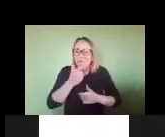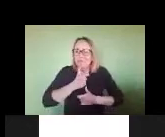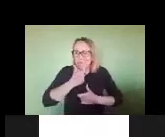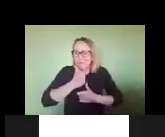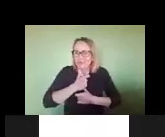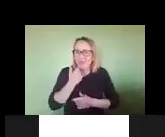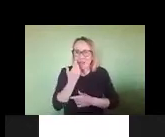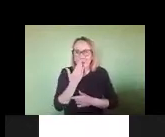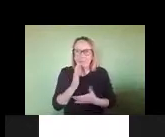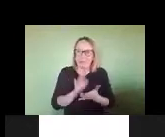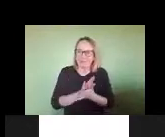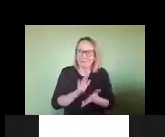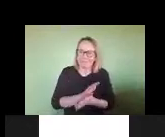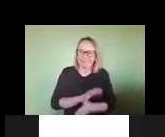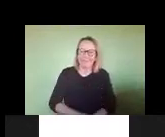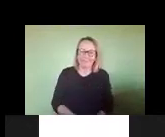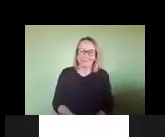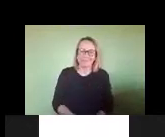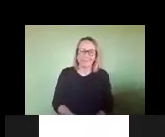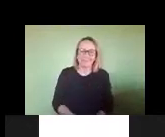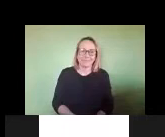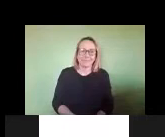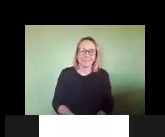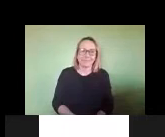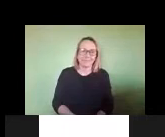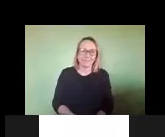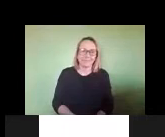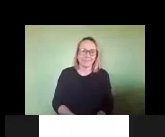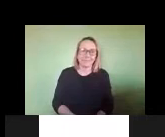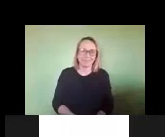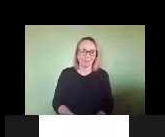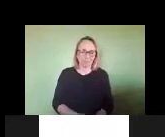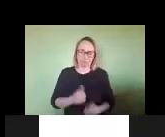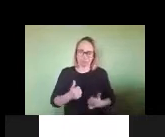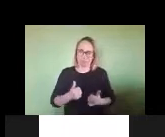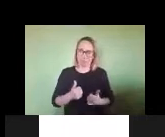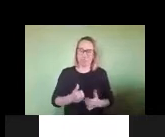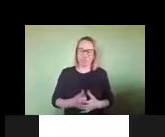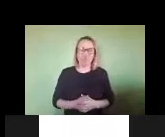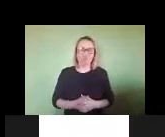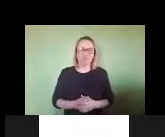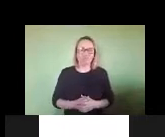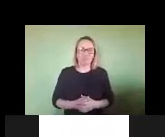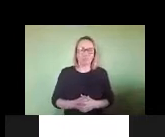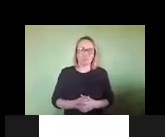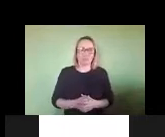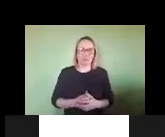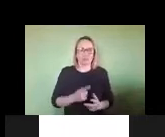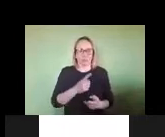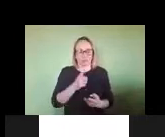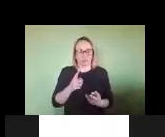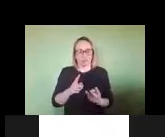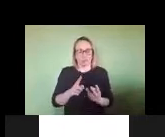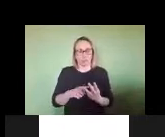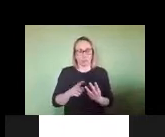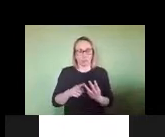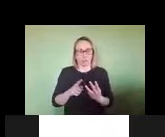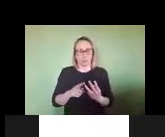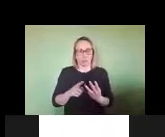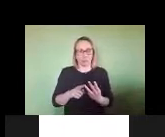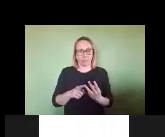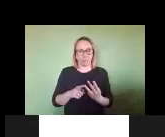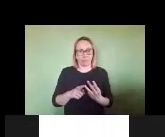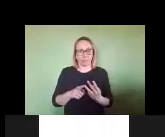cheery folk, you know. The spirits were kept up. But yep. So and